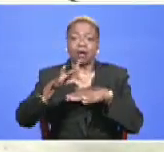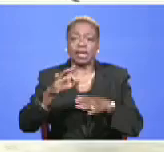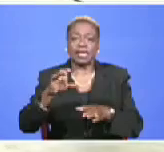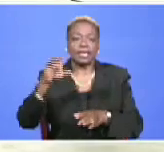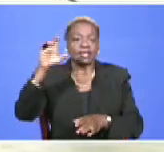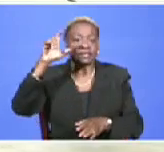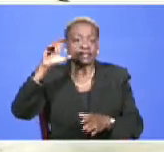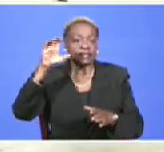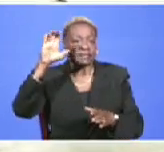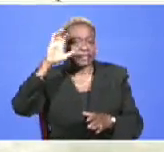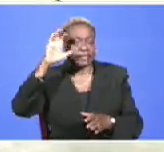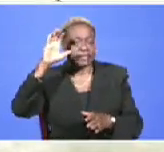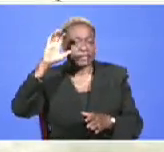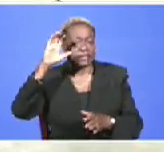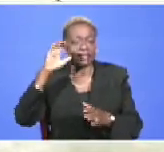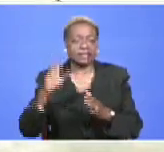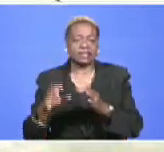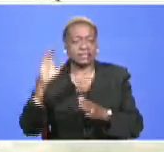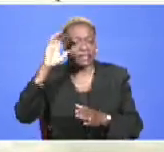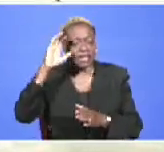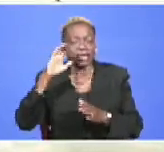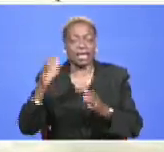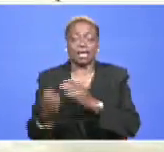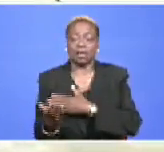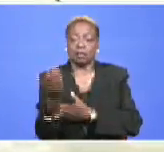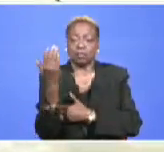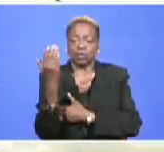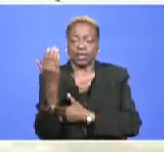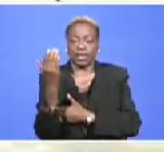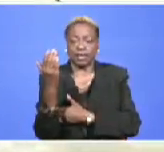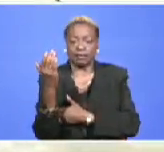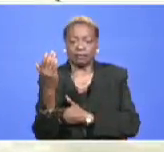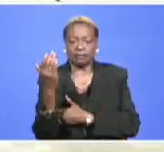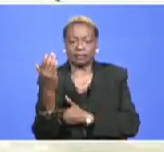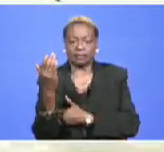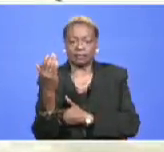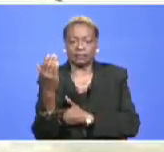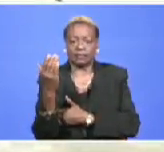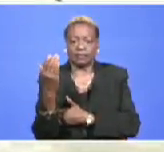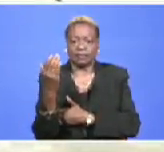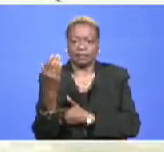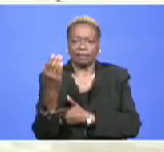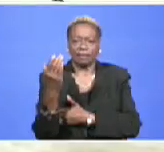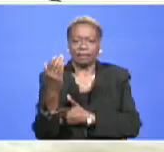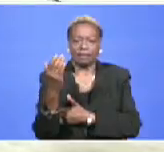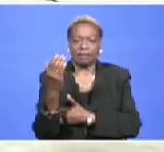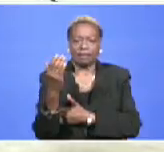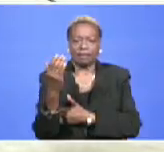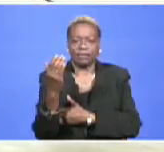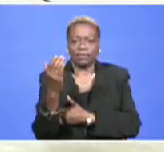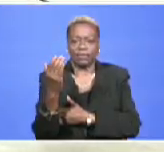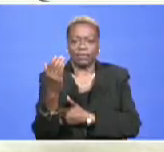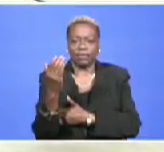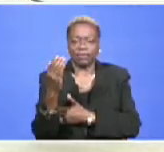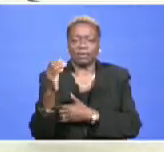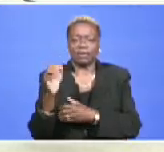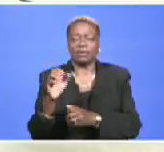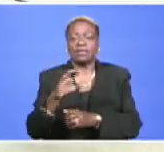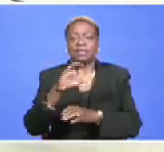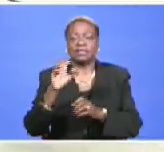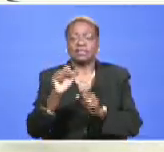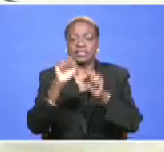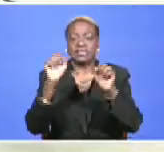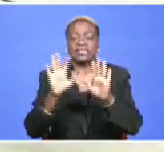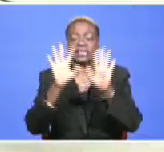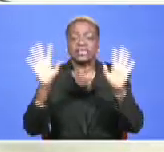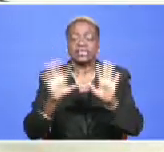this sinkhole right behind me, smack in the middle of Prince Charles Drive, caused chaos for many residents in the eastern area